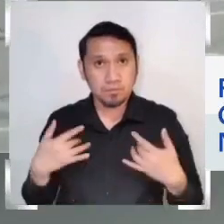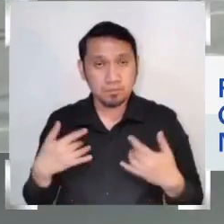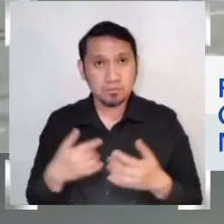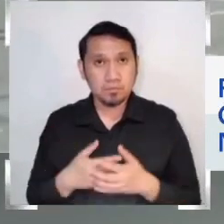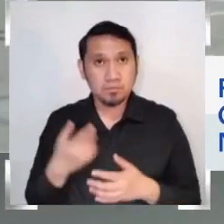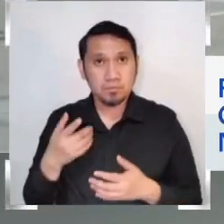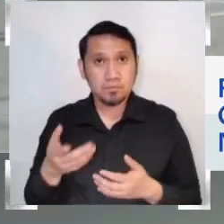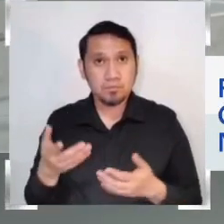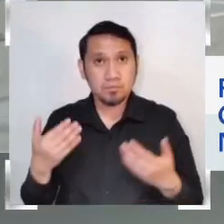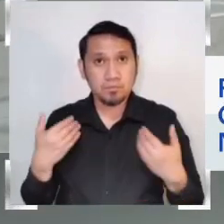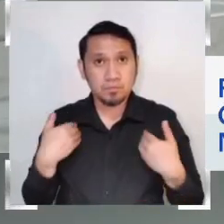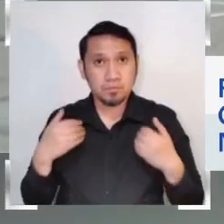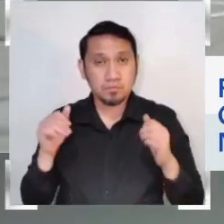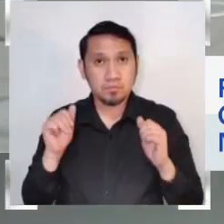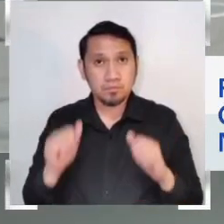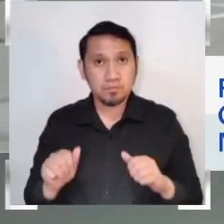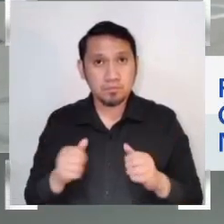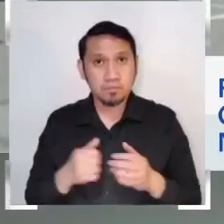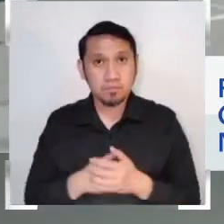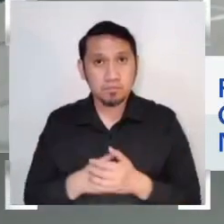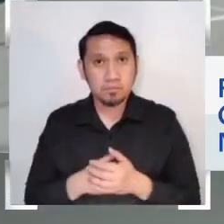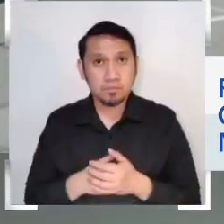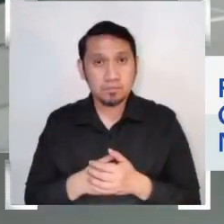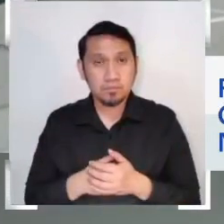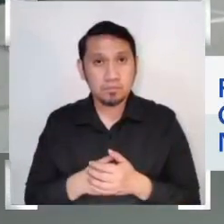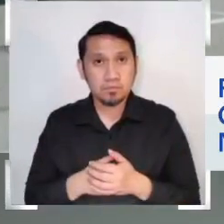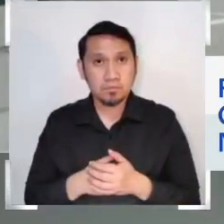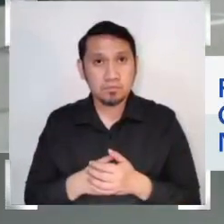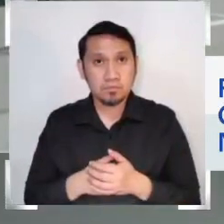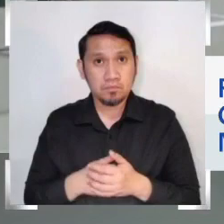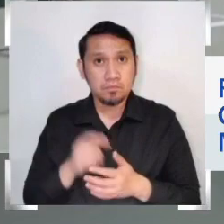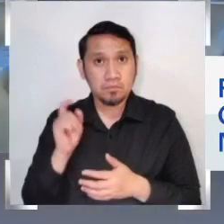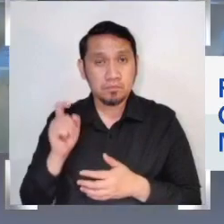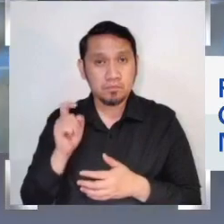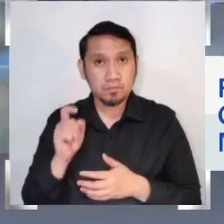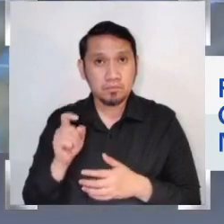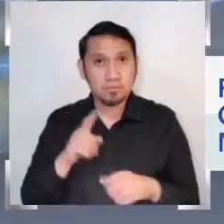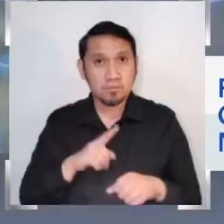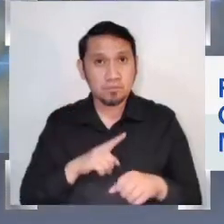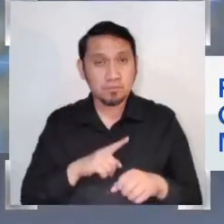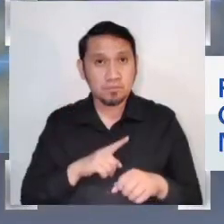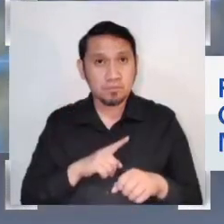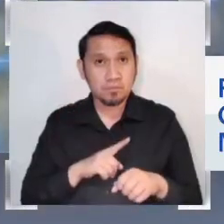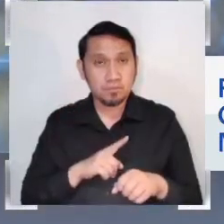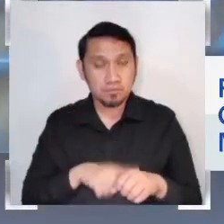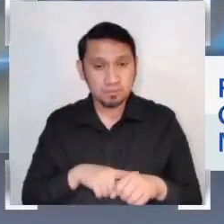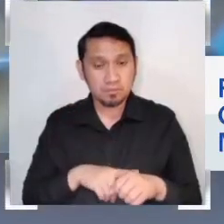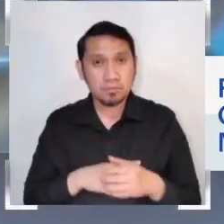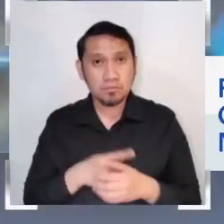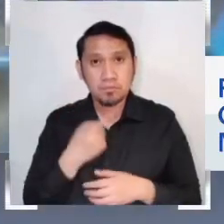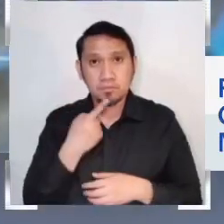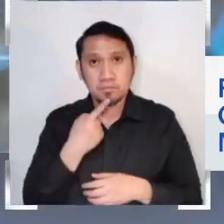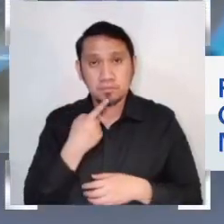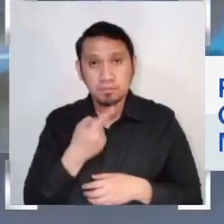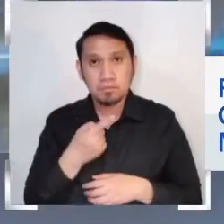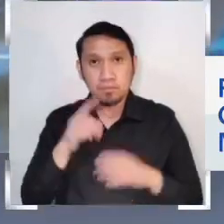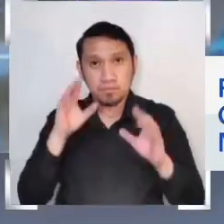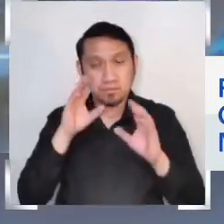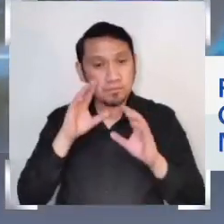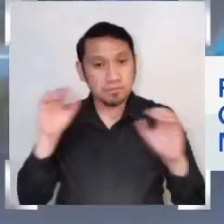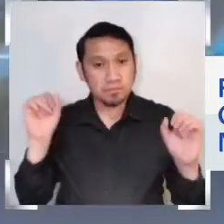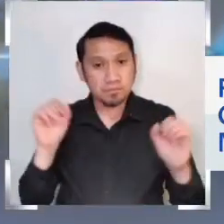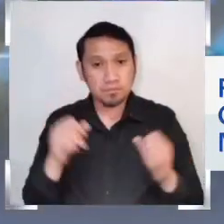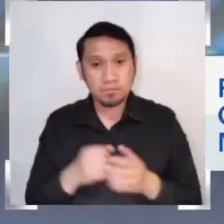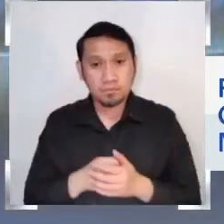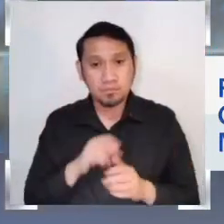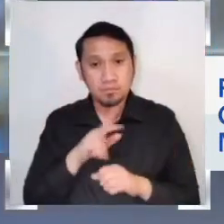will be able to keep up with these fast-moving times. Sinabi ito ng Pangulo sa Philippine Tourism